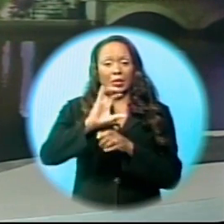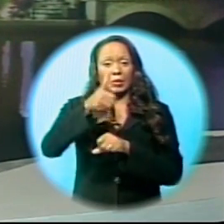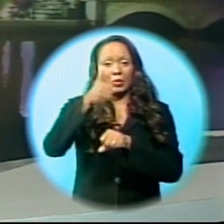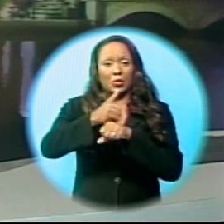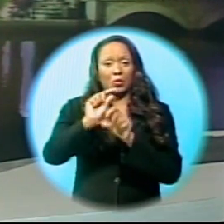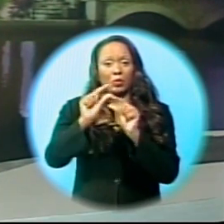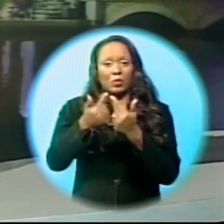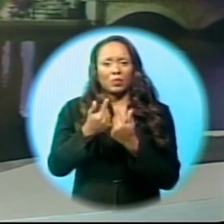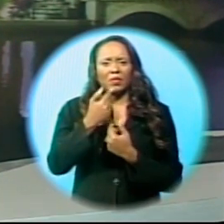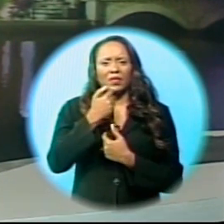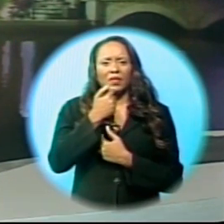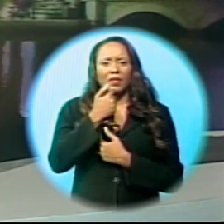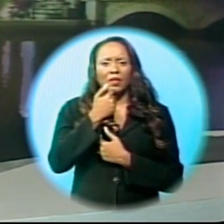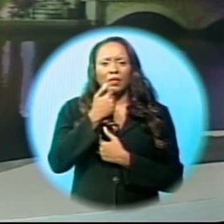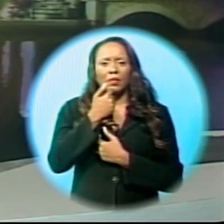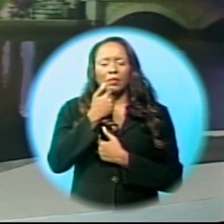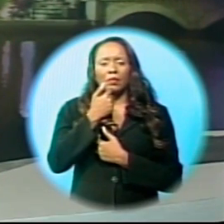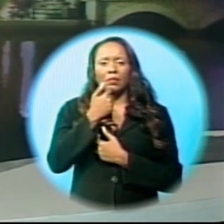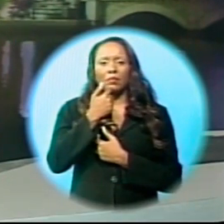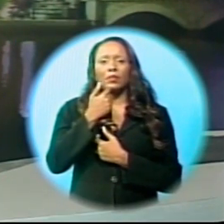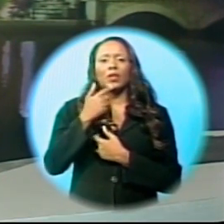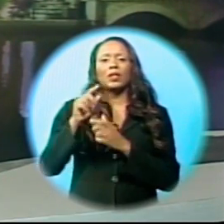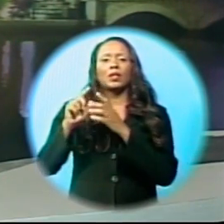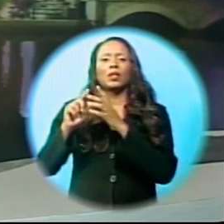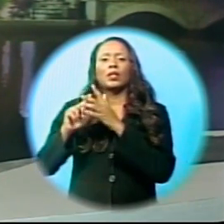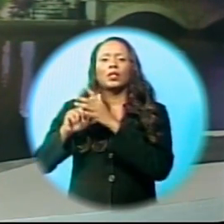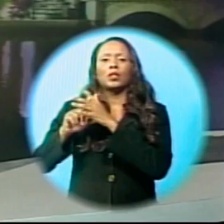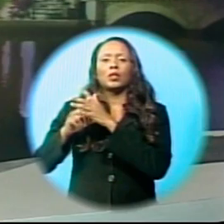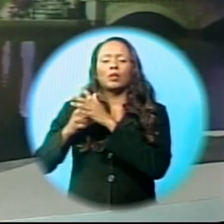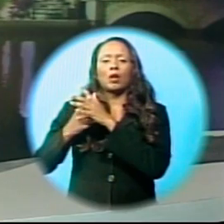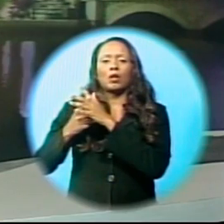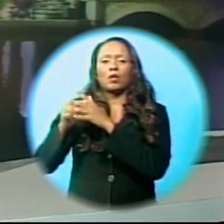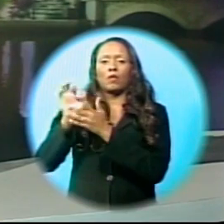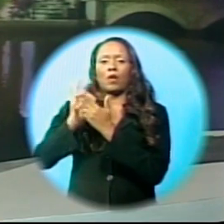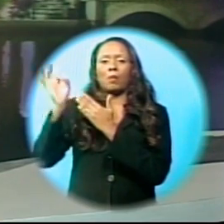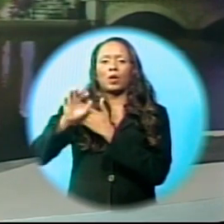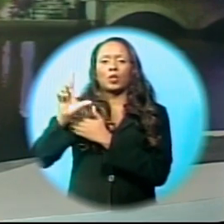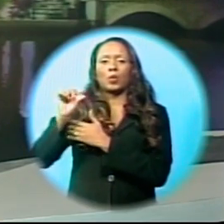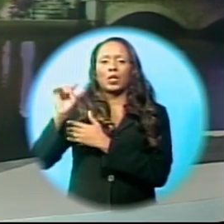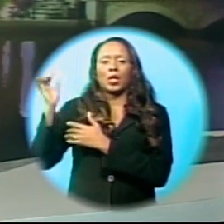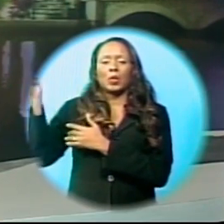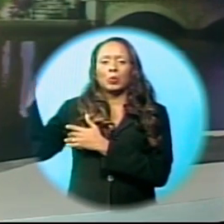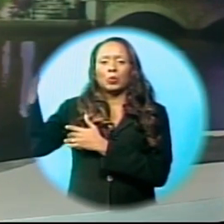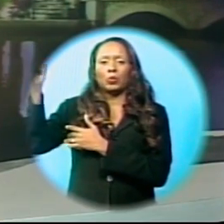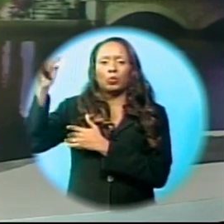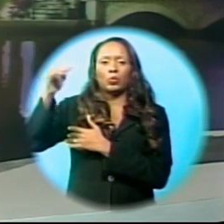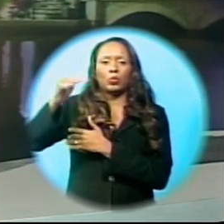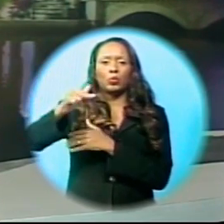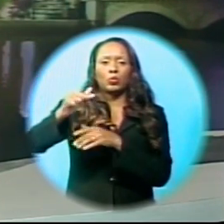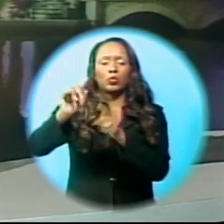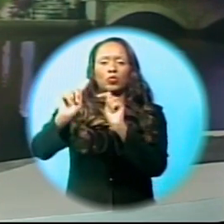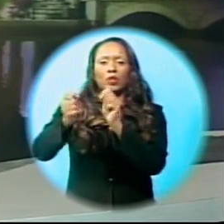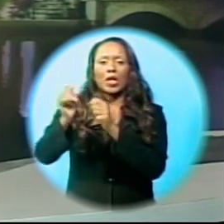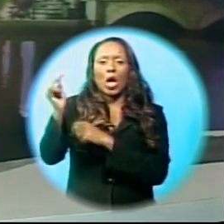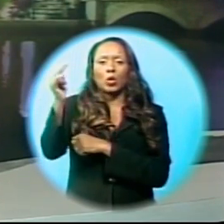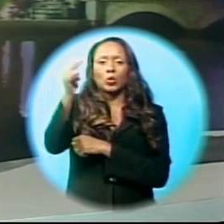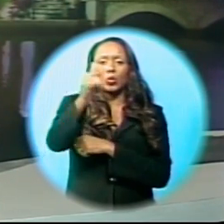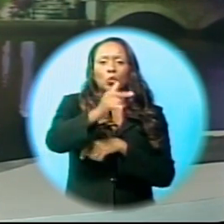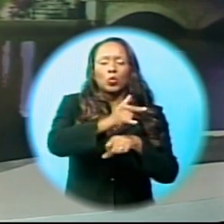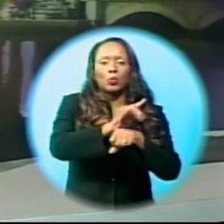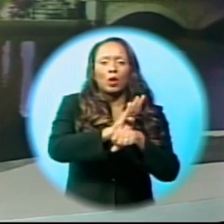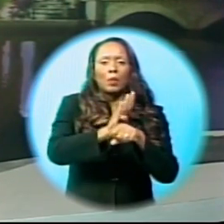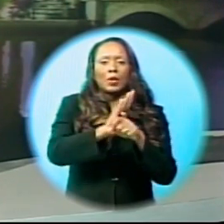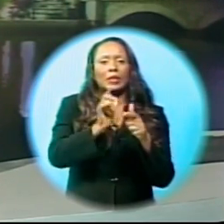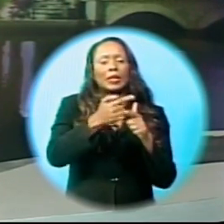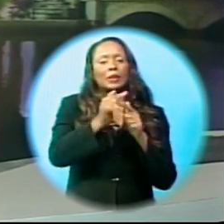Expedition founder there, Emily Penn, says that the voyage departed February 20th with scheduled stops in Trinidad, Barbados, St. Lucia, Dominica